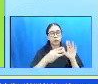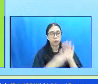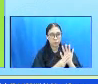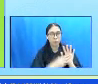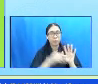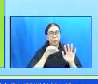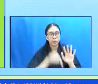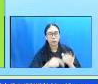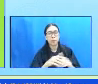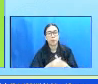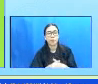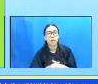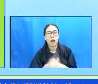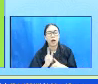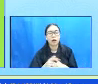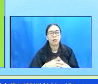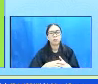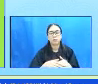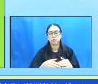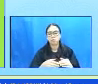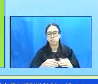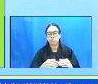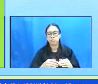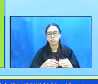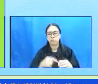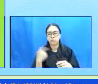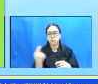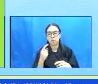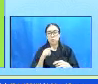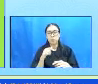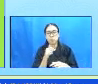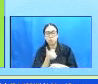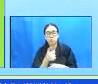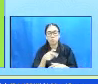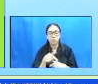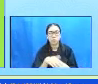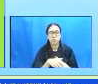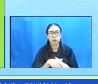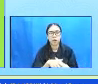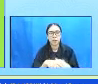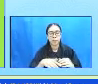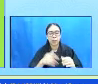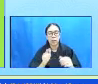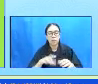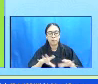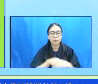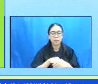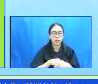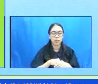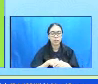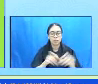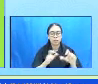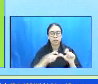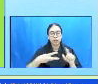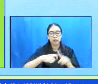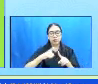the private sector engagement is really in the principles that we respect the human rights. We have the commitment that we all